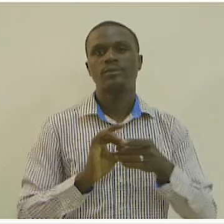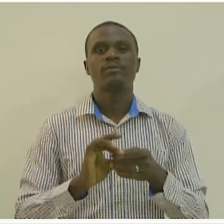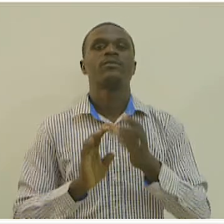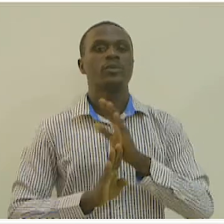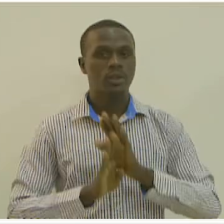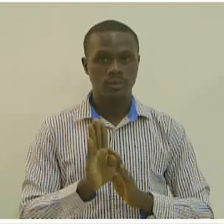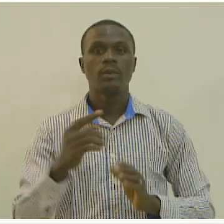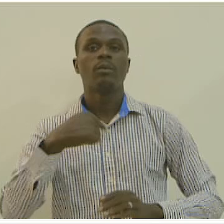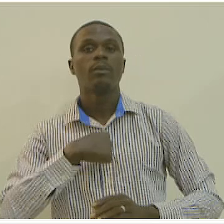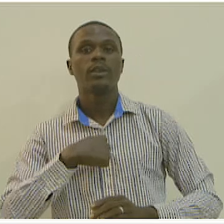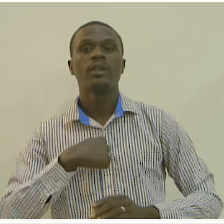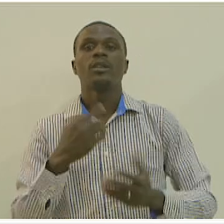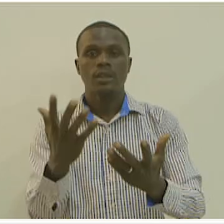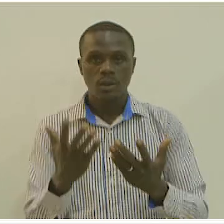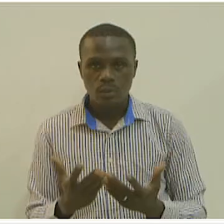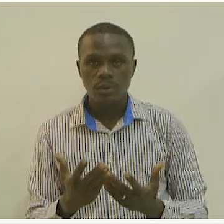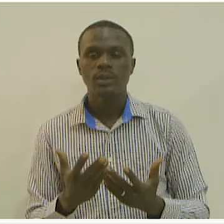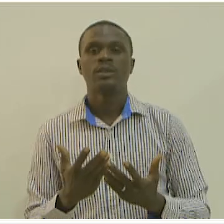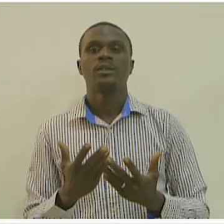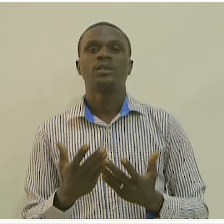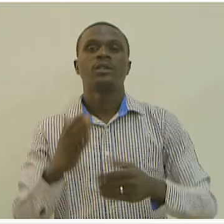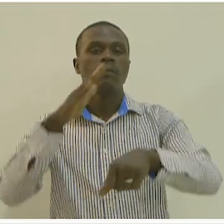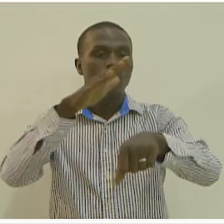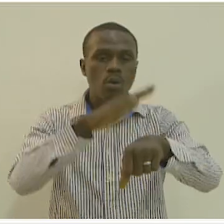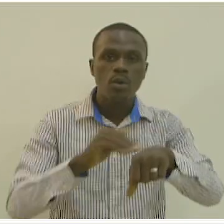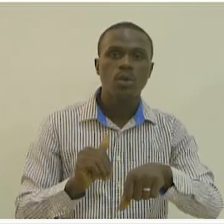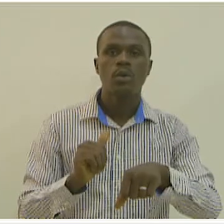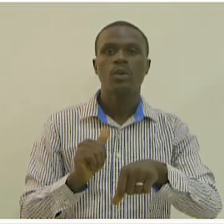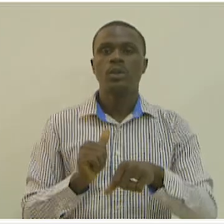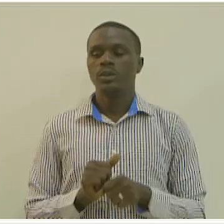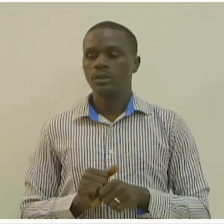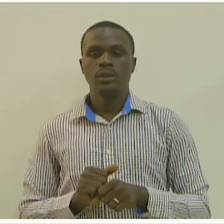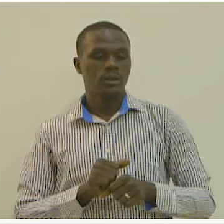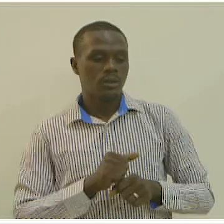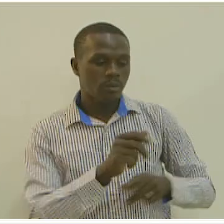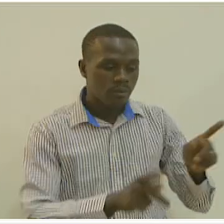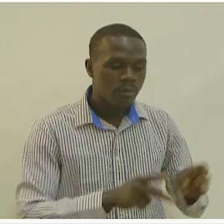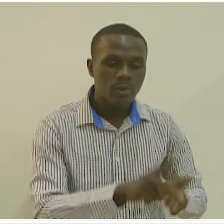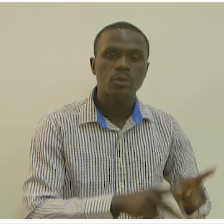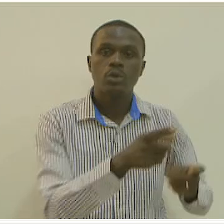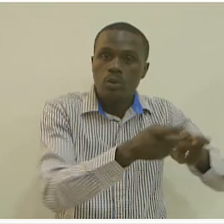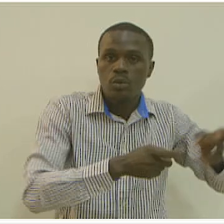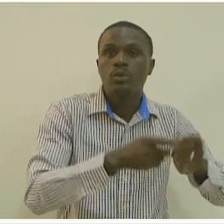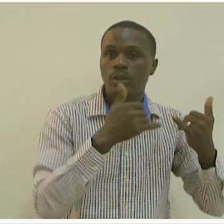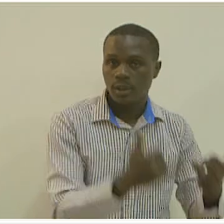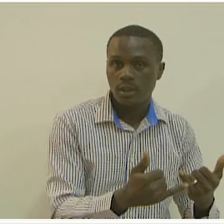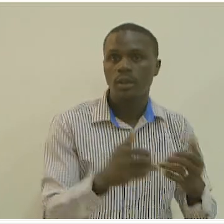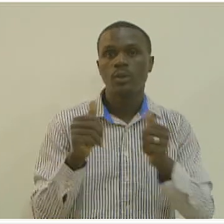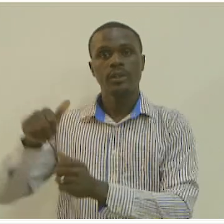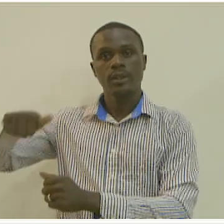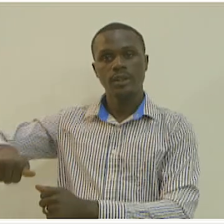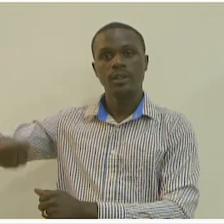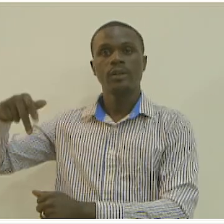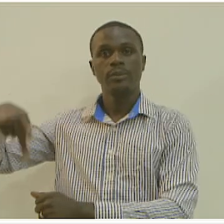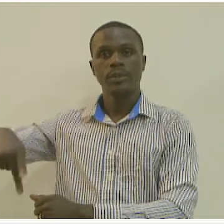this opportunity to call on both the ruling and opposition parties to support the full implementation of the